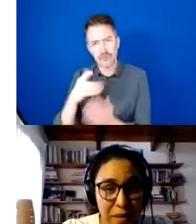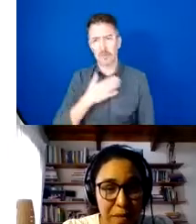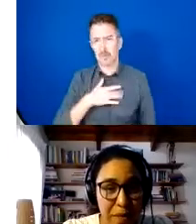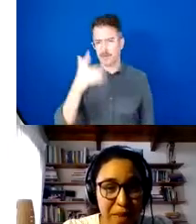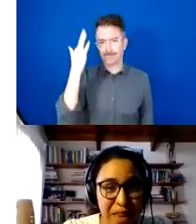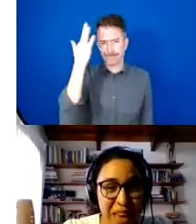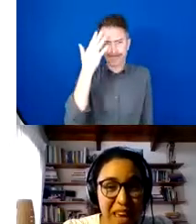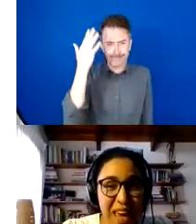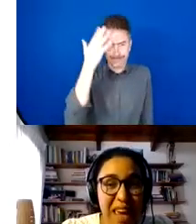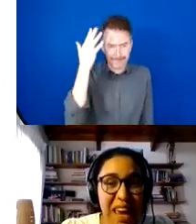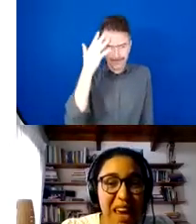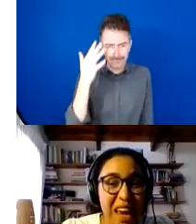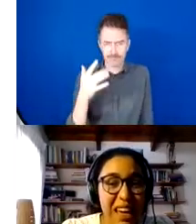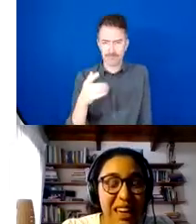well.